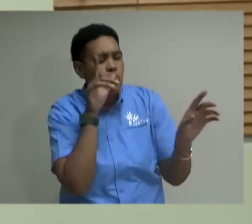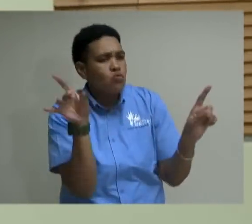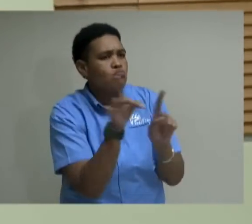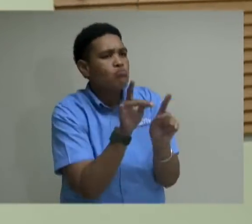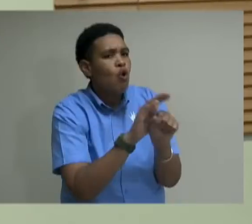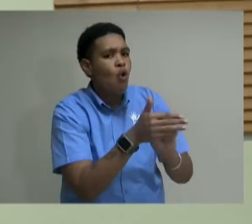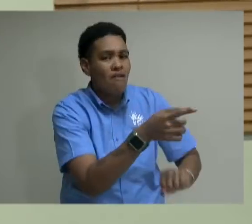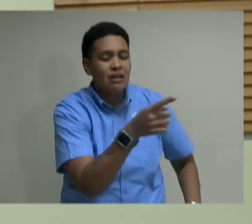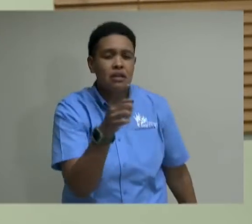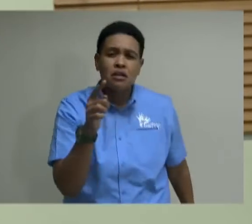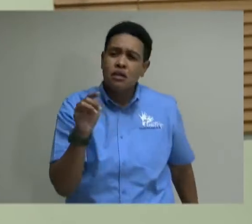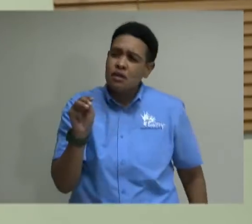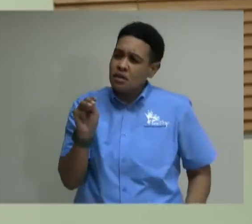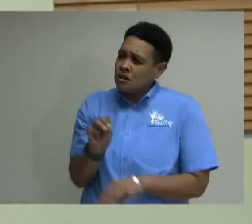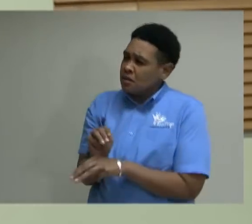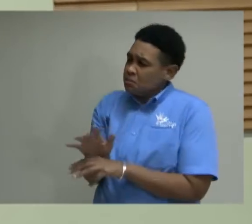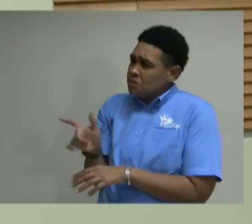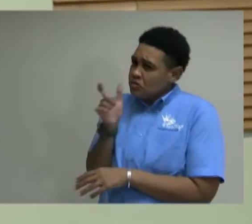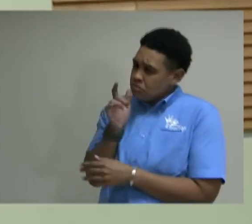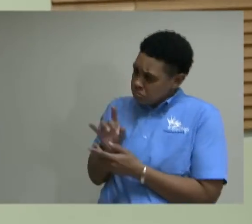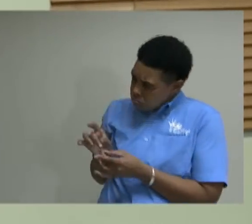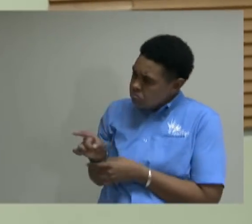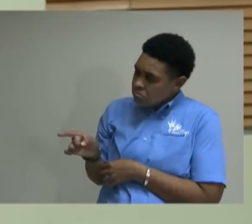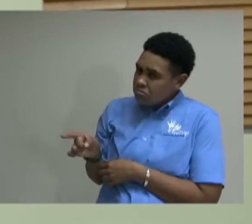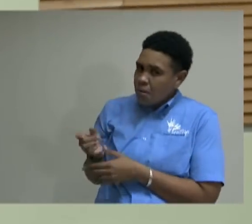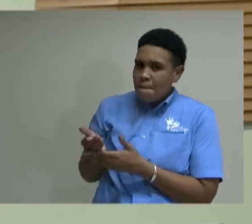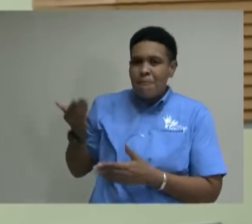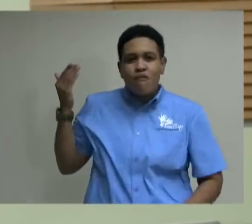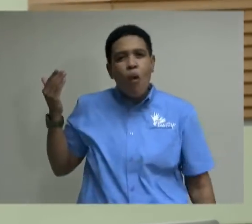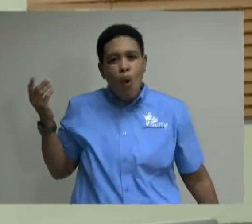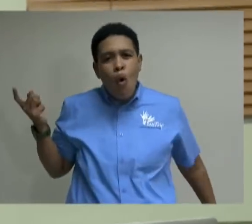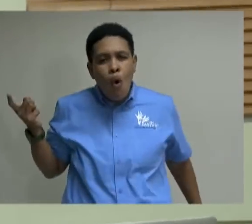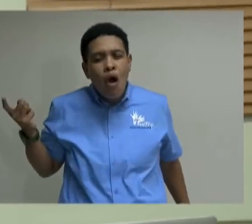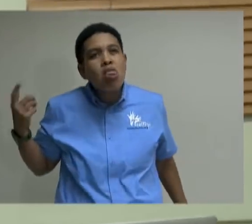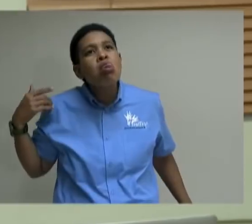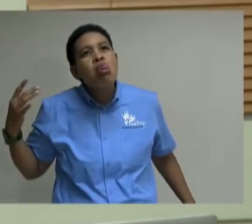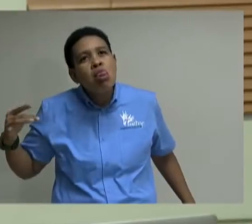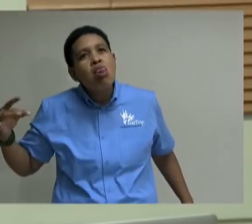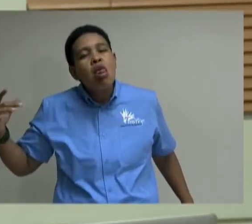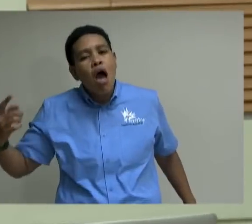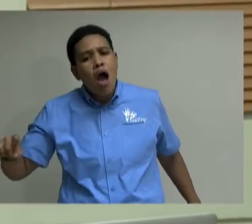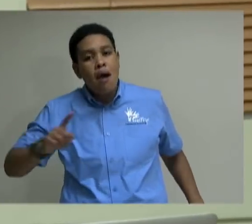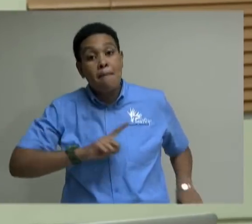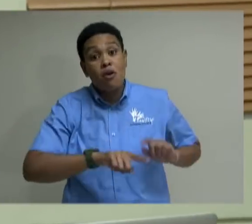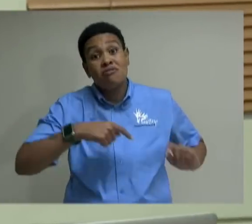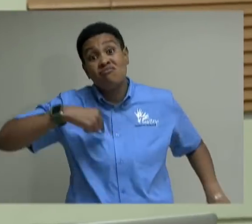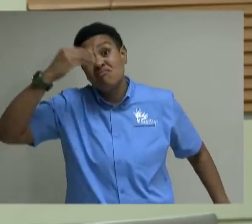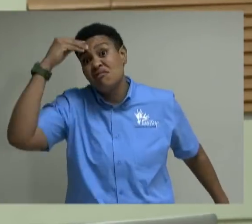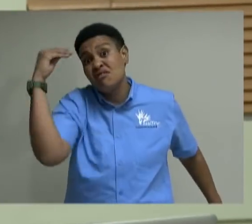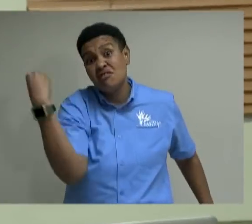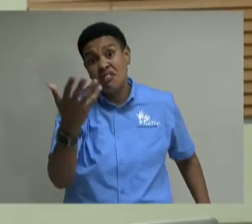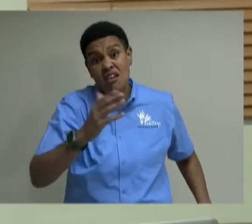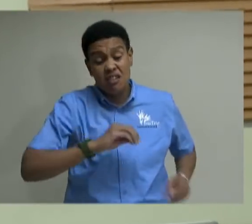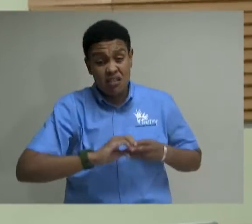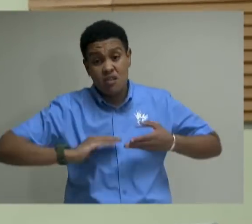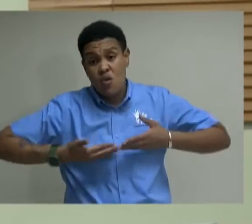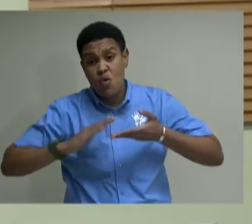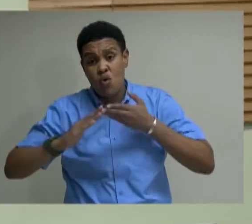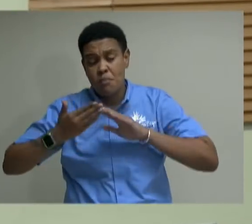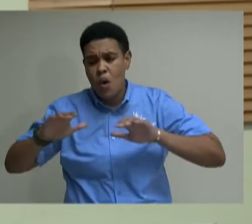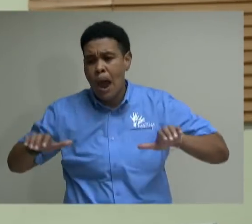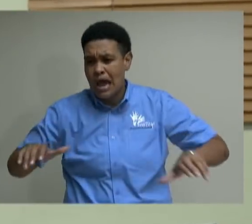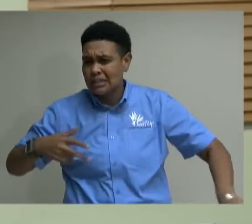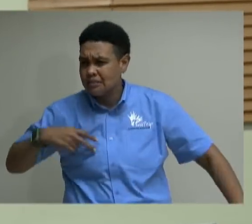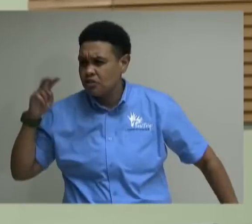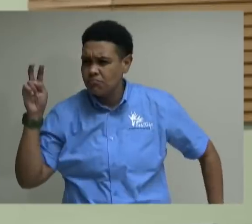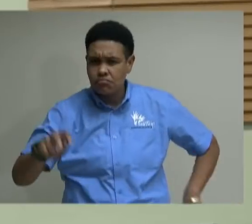has mentioned that before, but I just want to say that in our community activities that